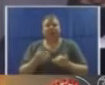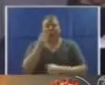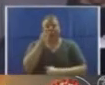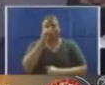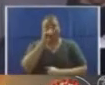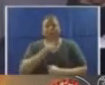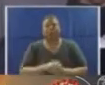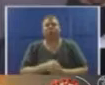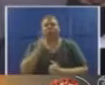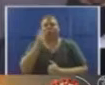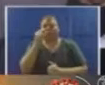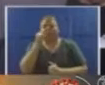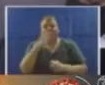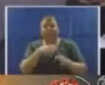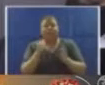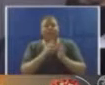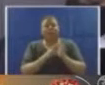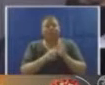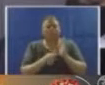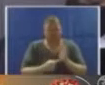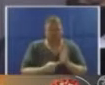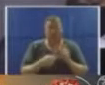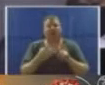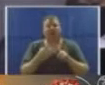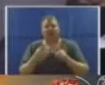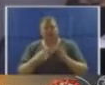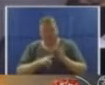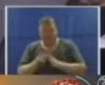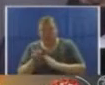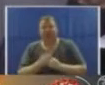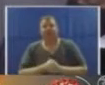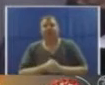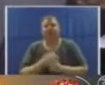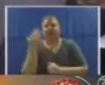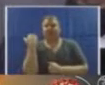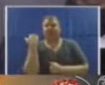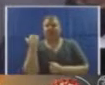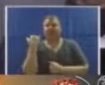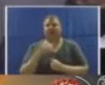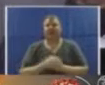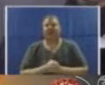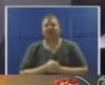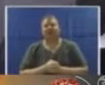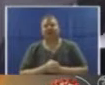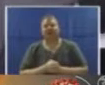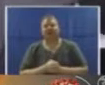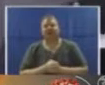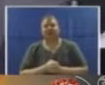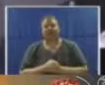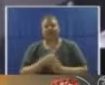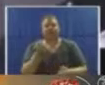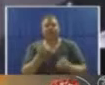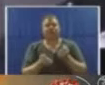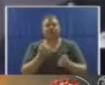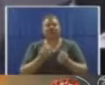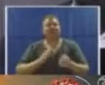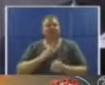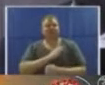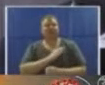the report and arising from subsequent developments. Yesterday, I'm reporting from a Justice Committee